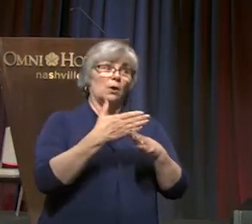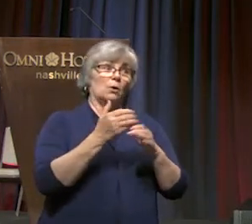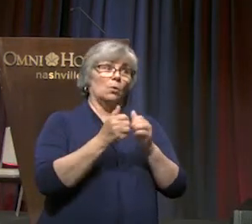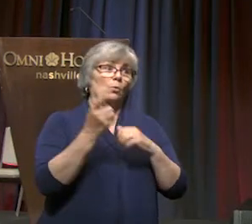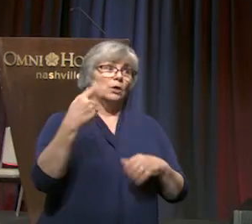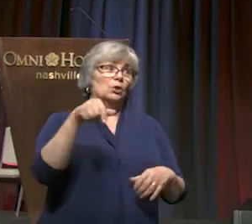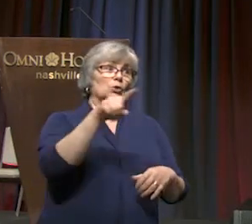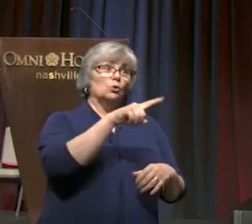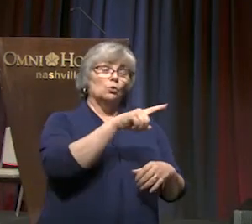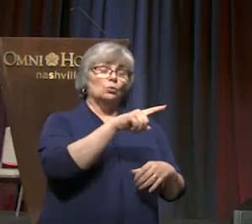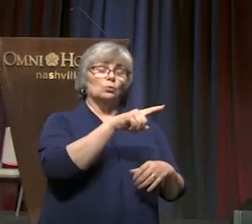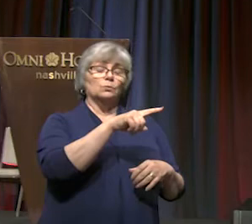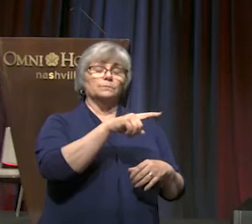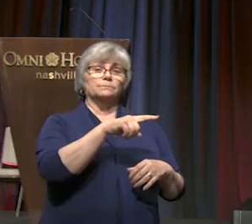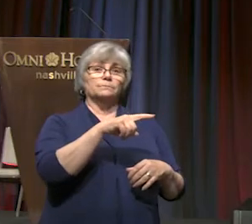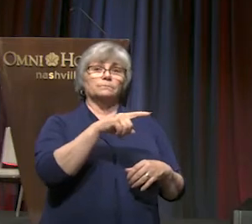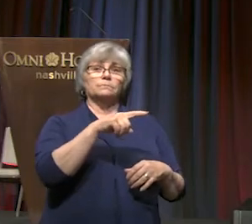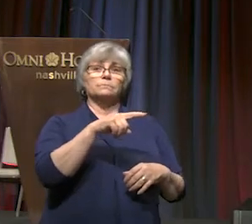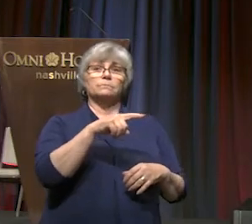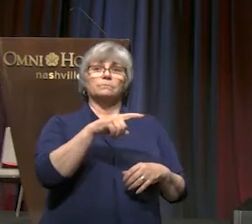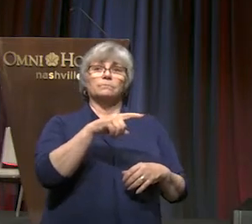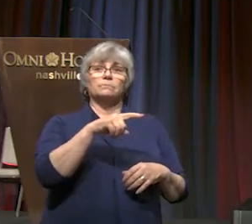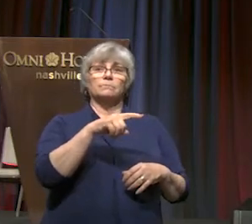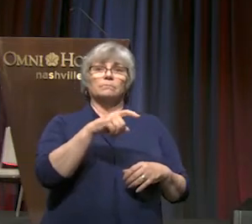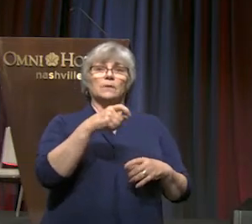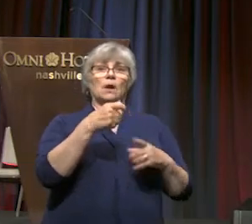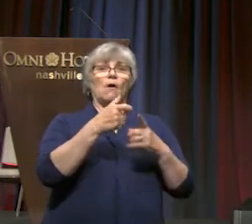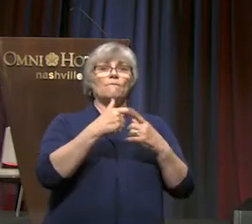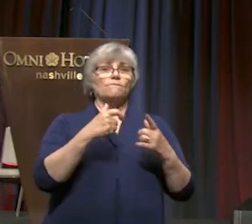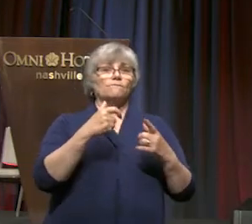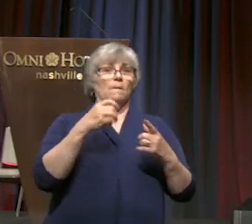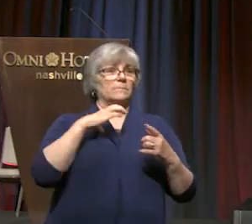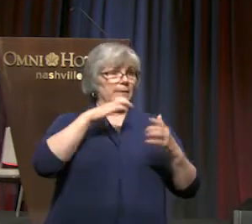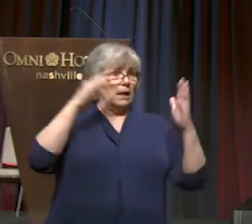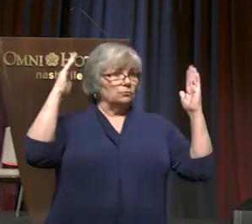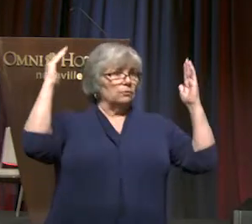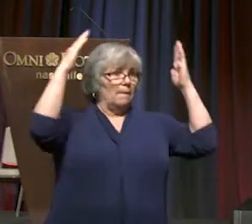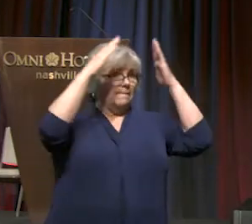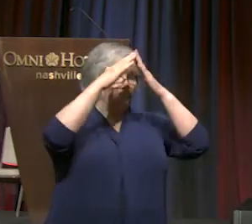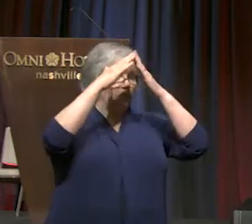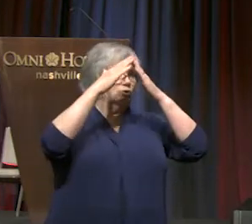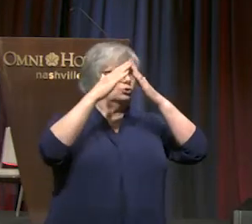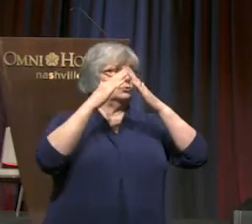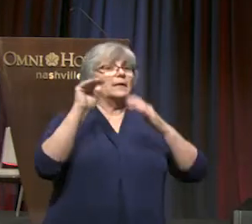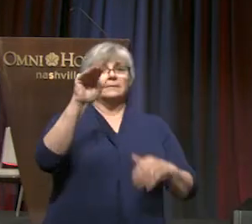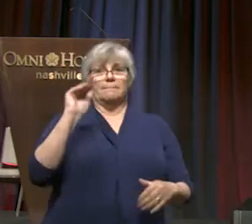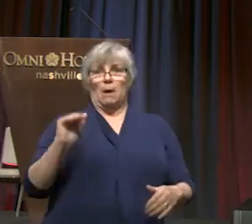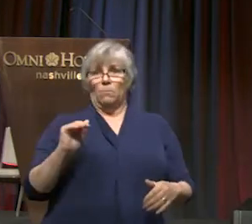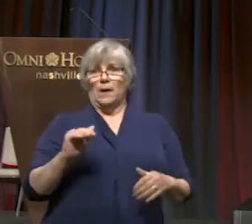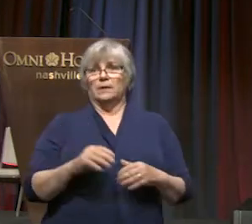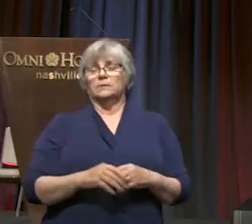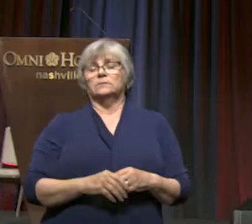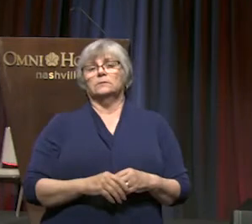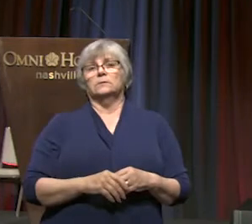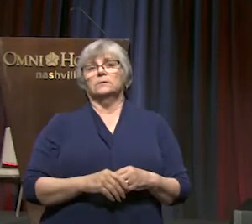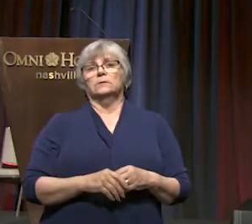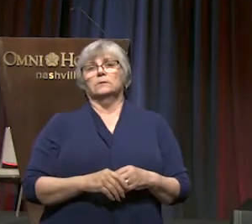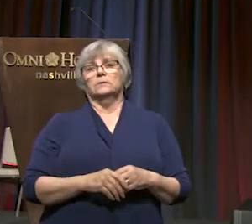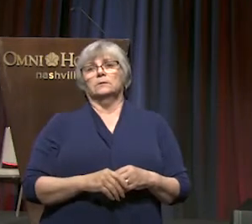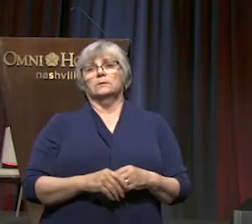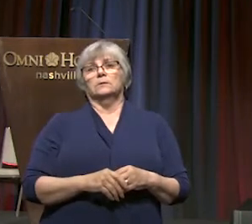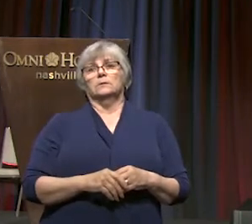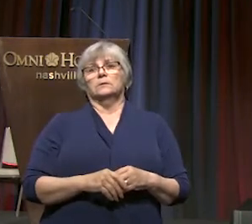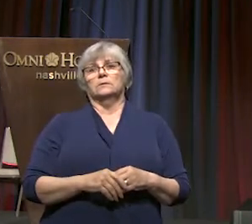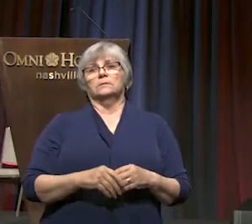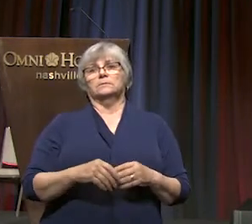with you that from the College of Bishops' last meeting in Zimbabwe, they came up